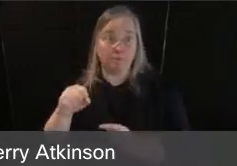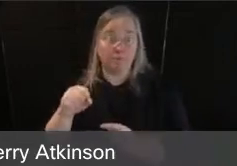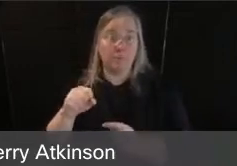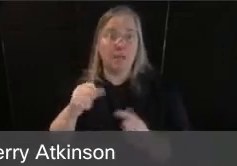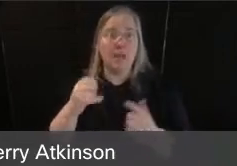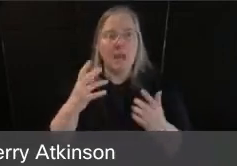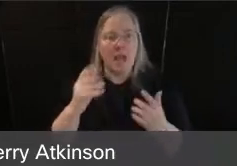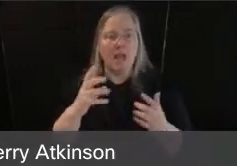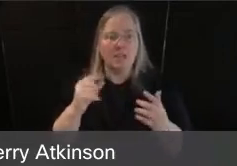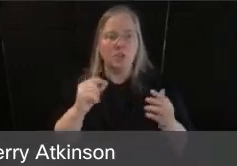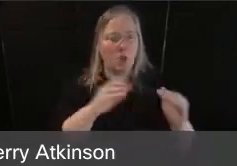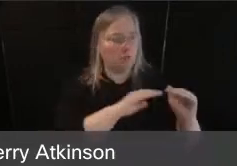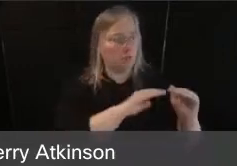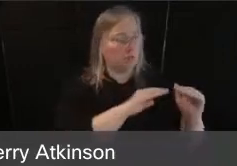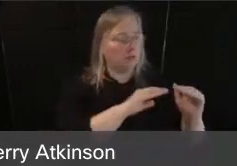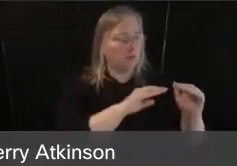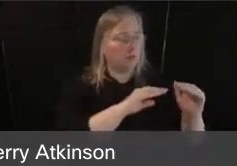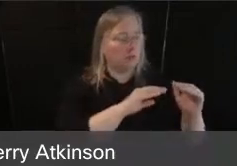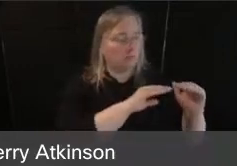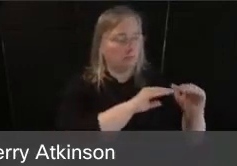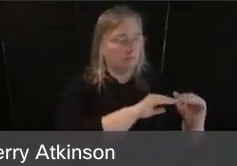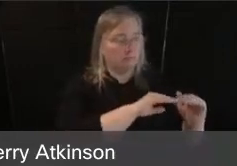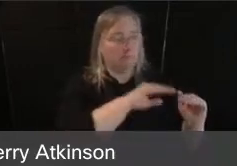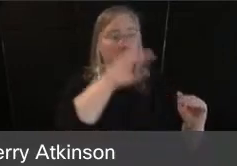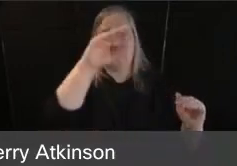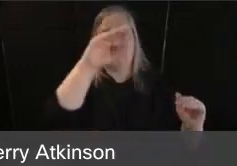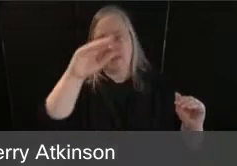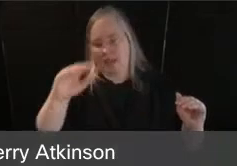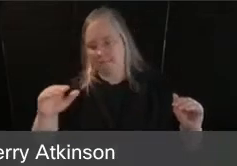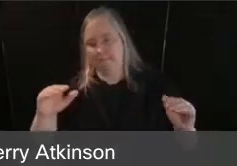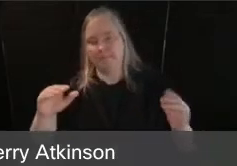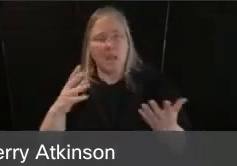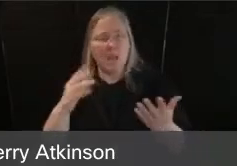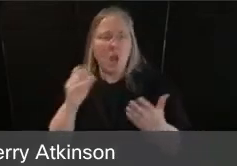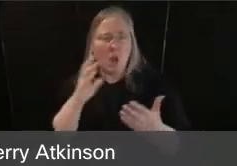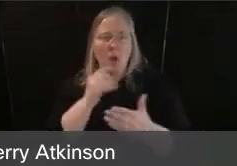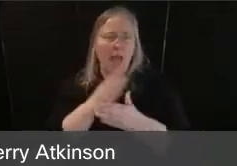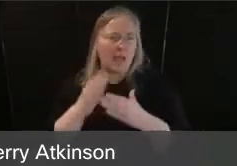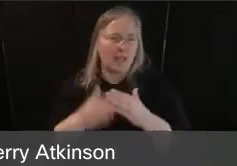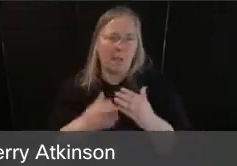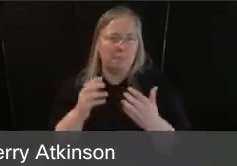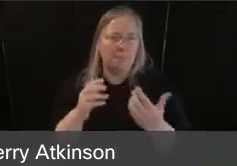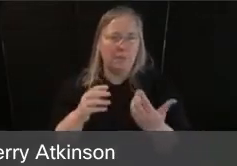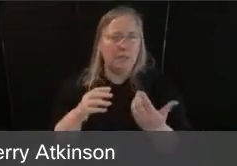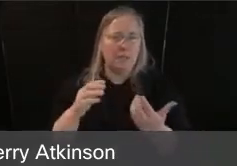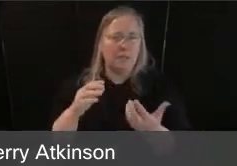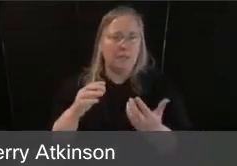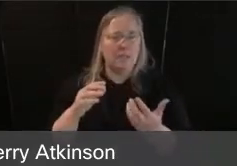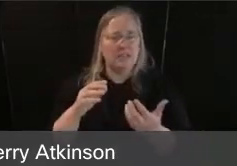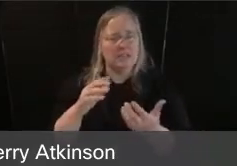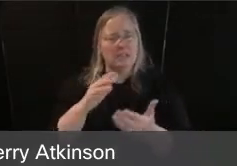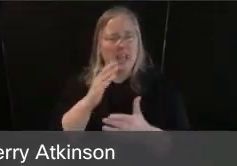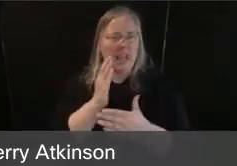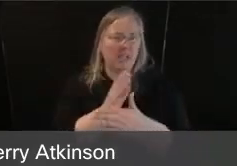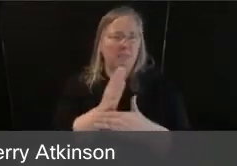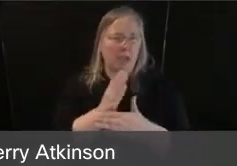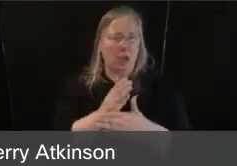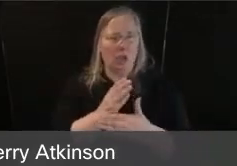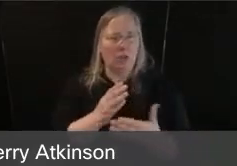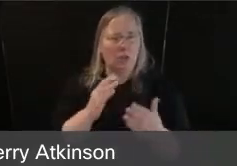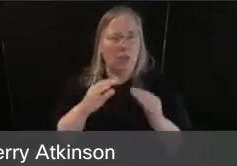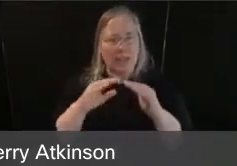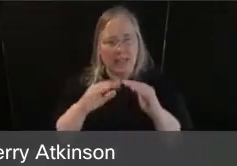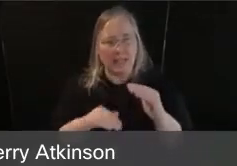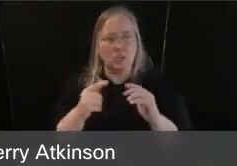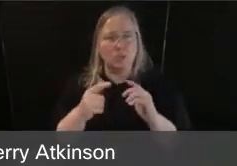middle, or more towards the less working from home number. So it won't be as